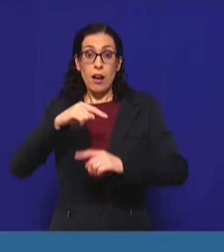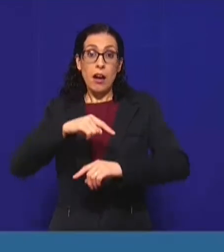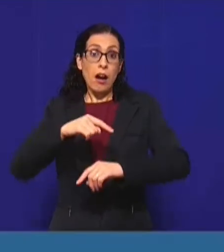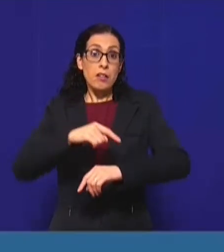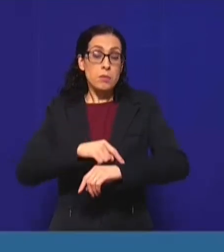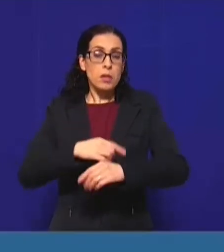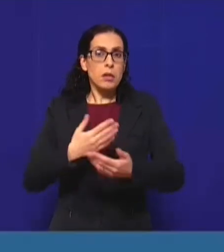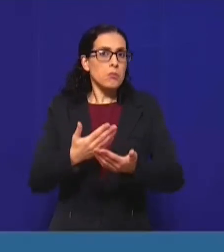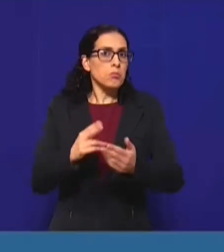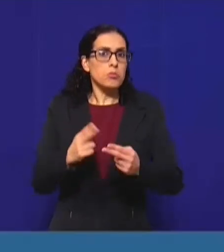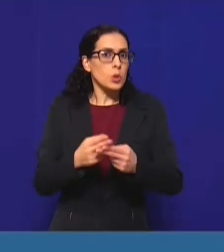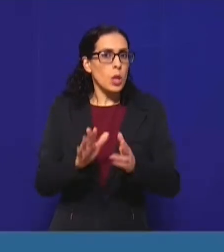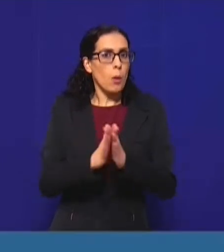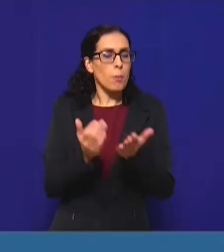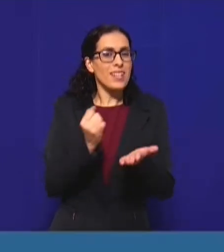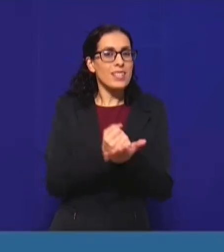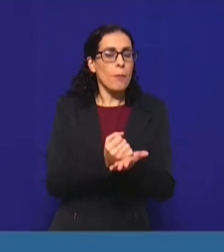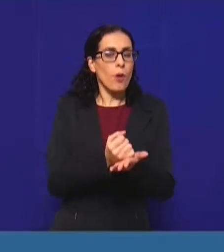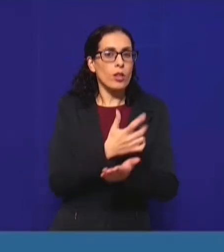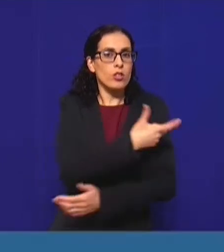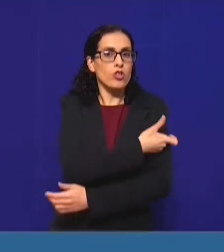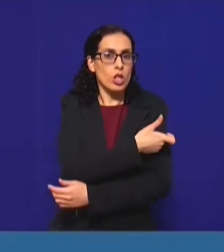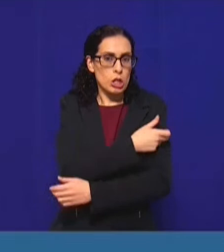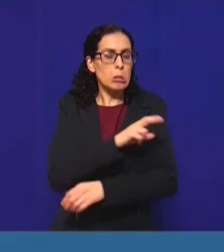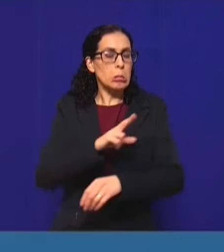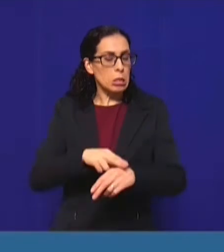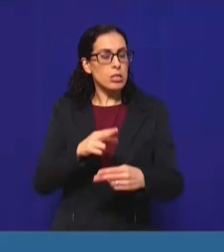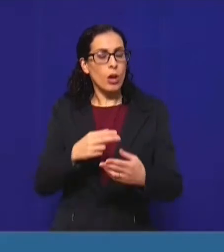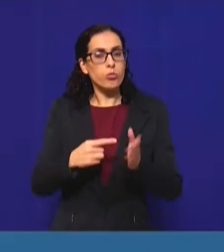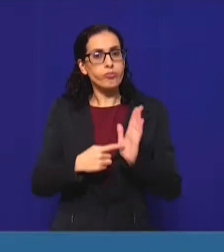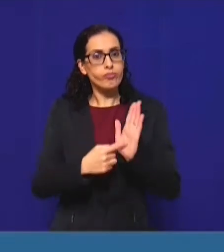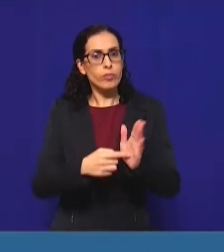passport aħna nkunu f'pożizzjoni li nkun nistgħu noħorġuhom ukoll.